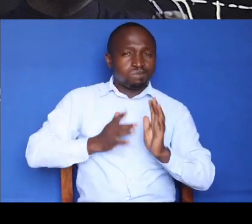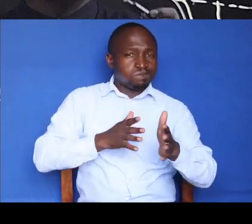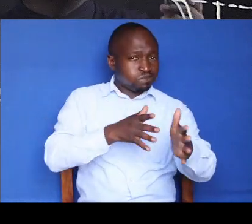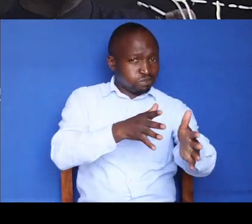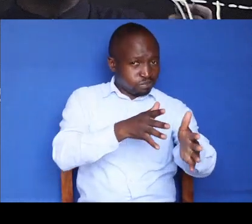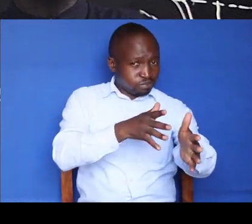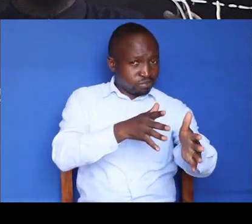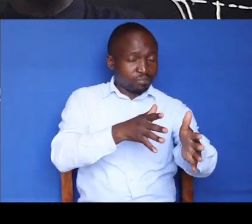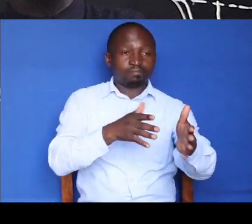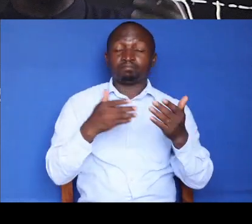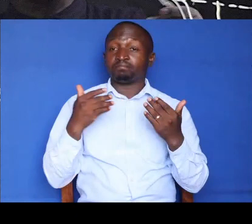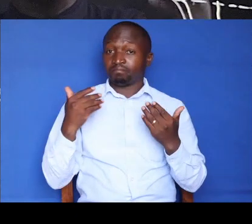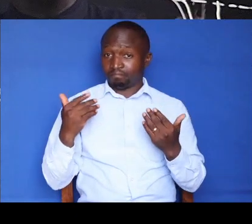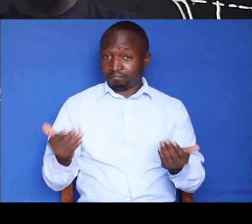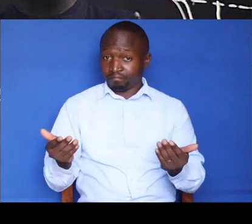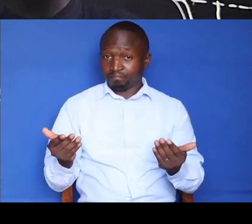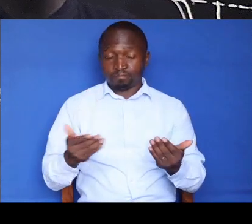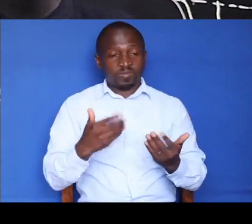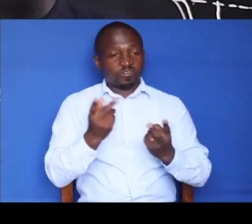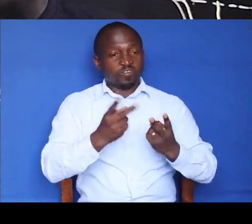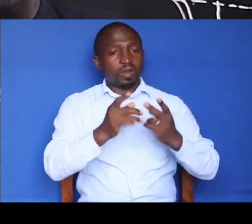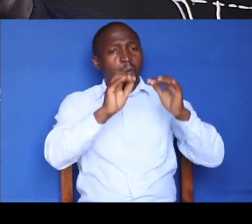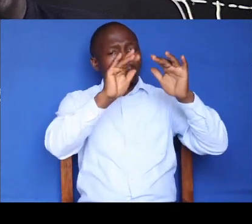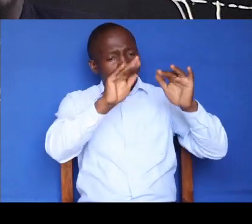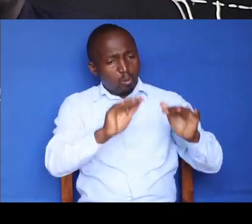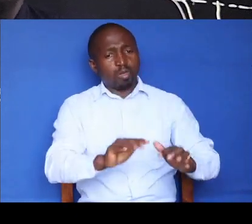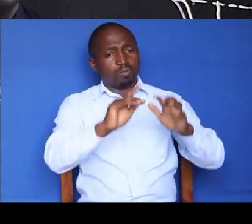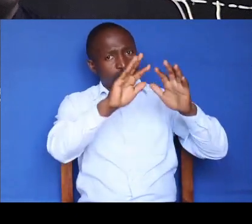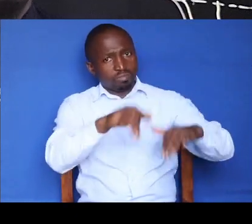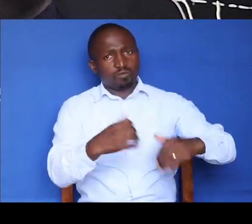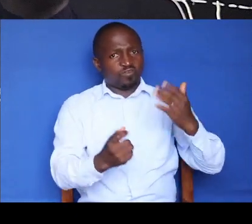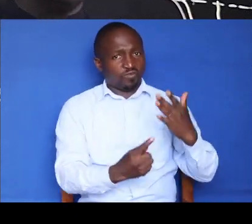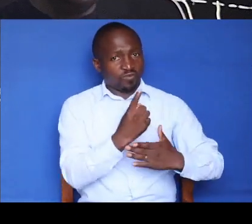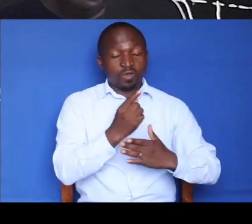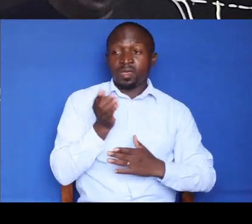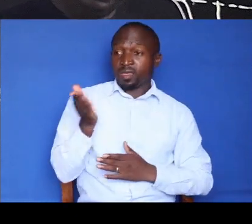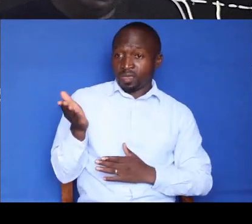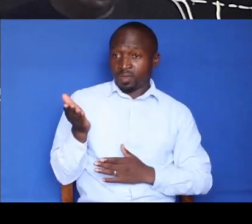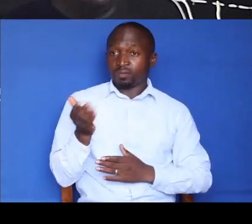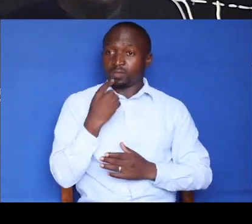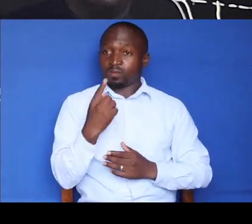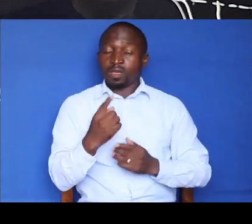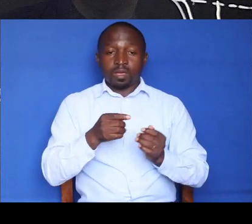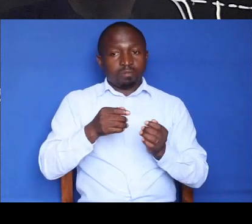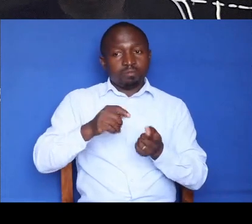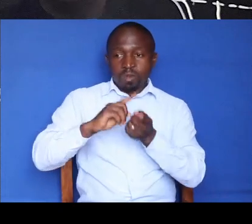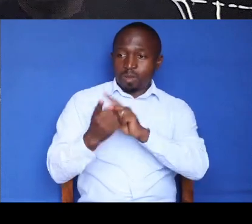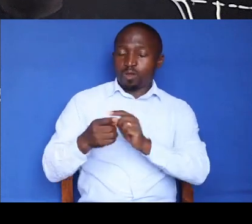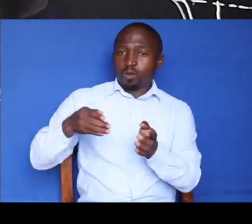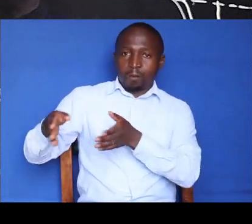speed, erosive power renewed, and that is what we used to say river rejuvenation. So